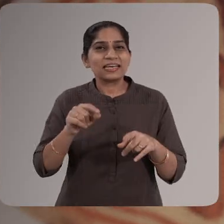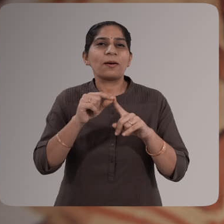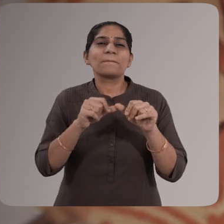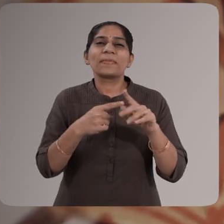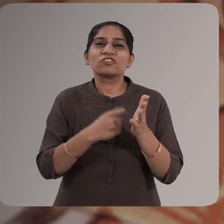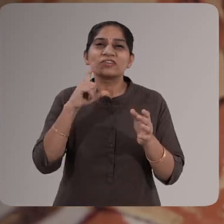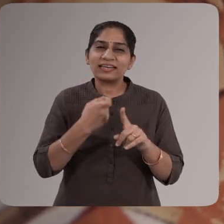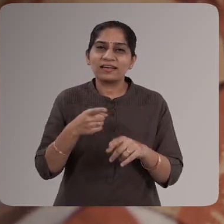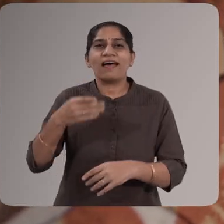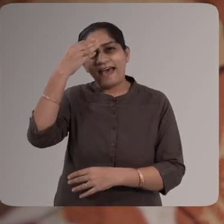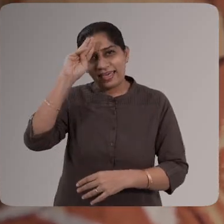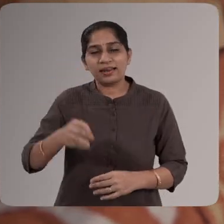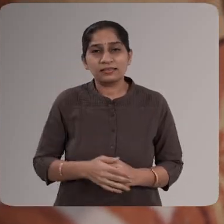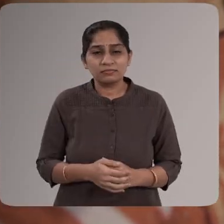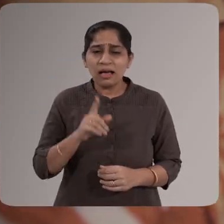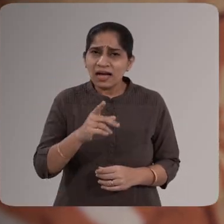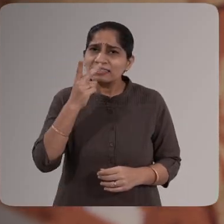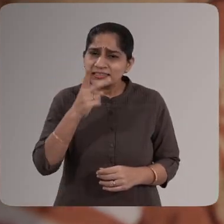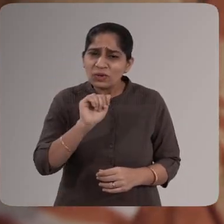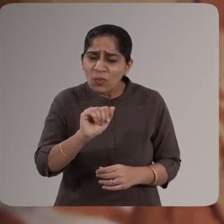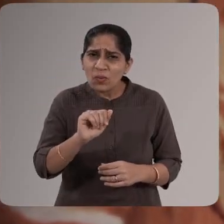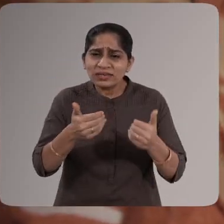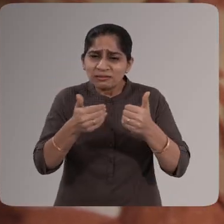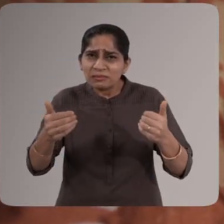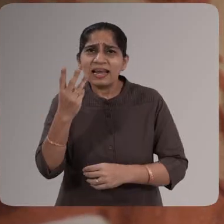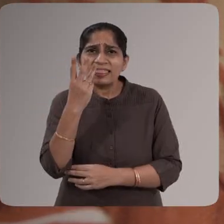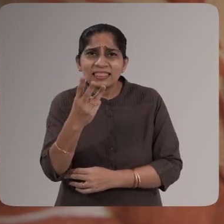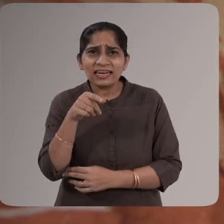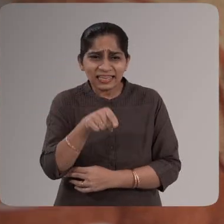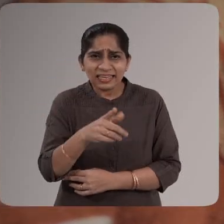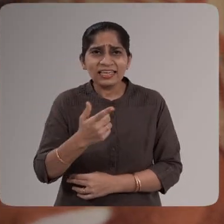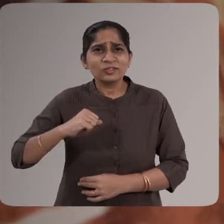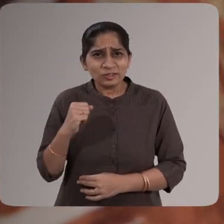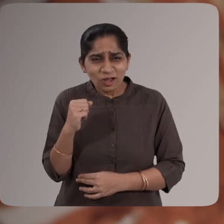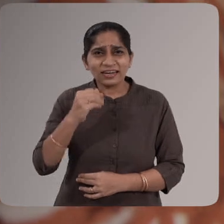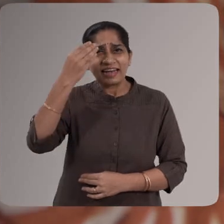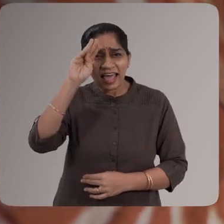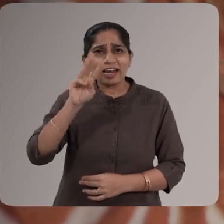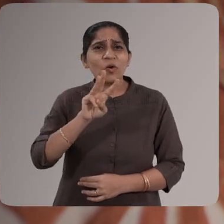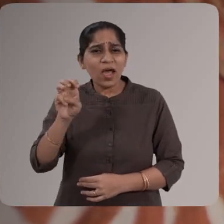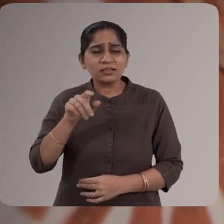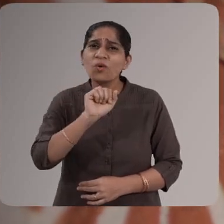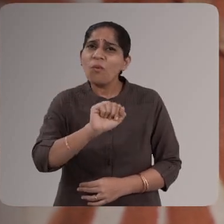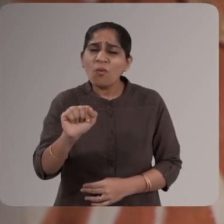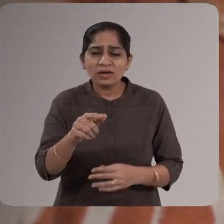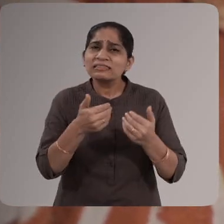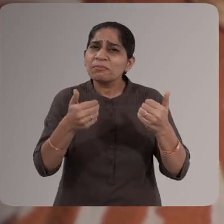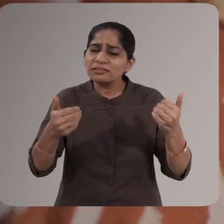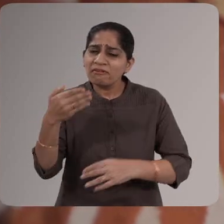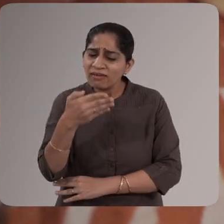Ireland. Unusually, we also see individual flags for three of the component parts of the United